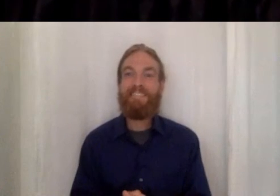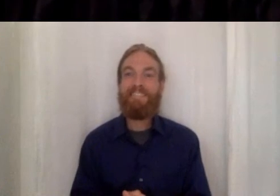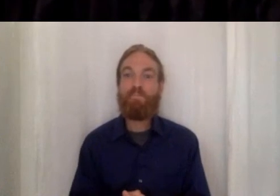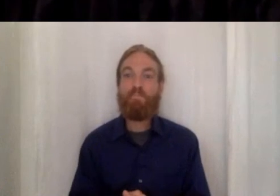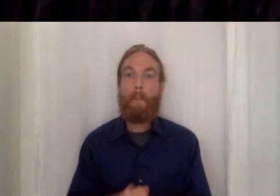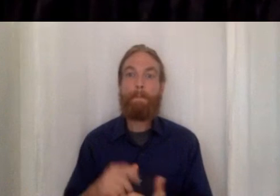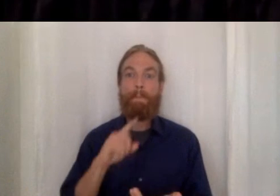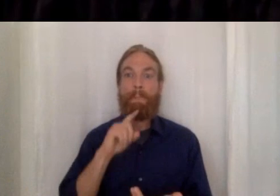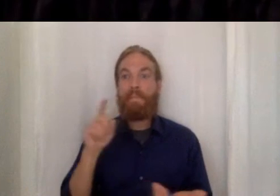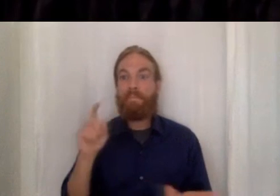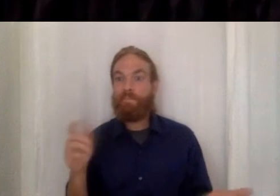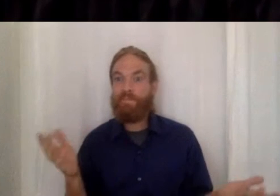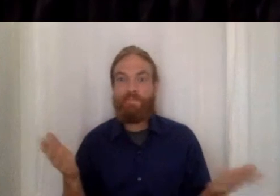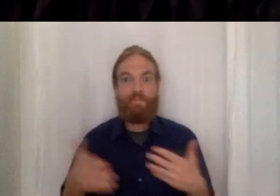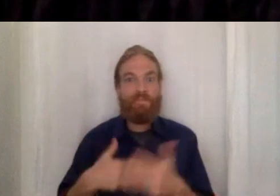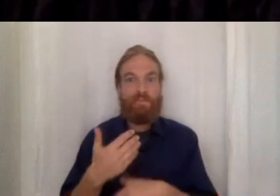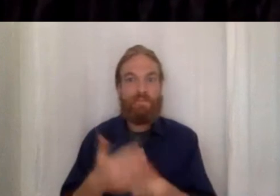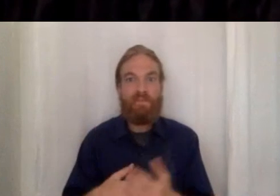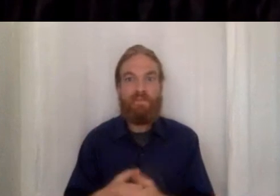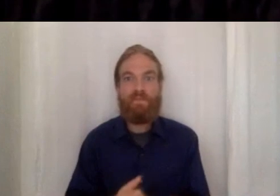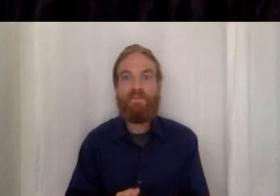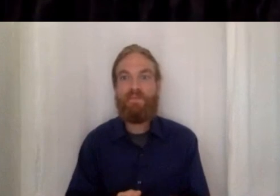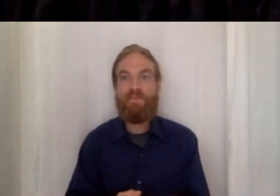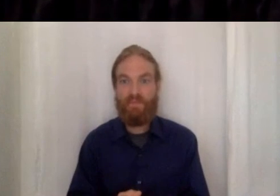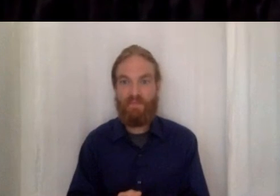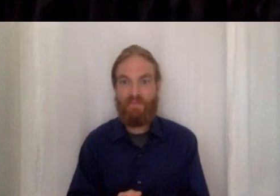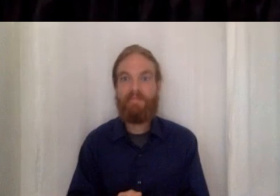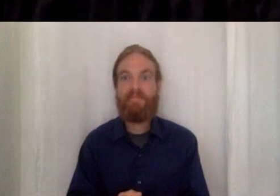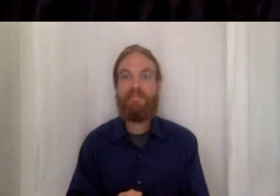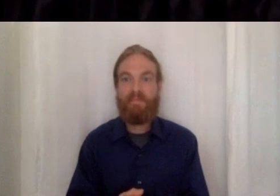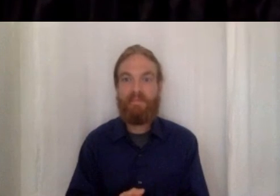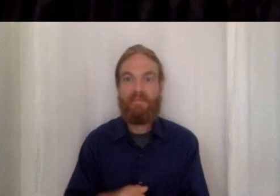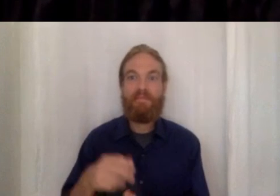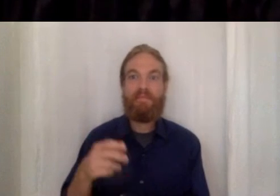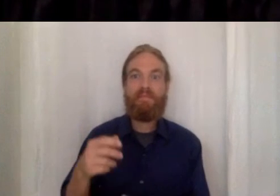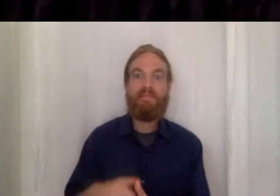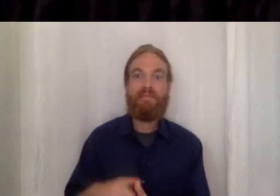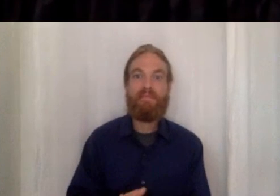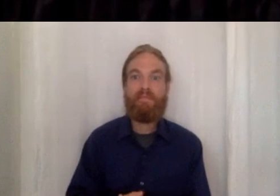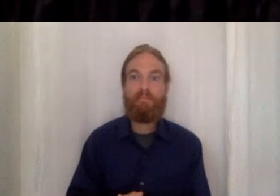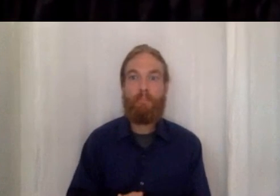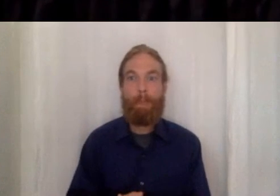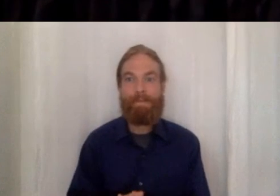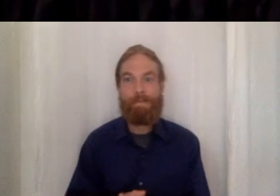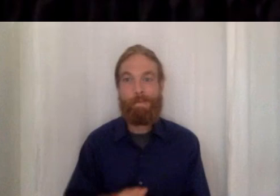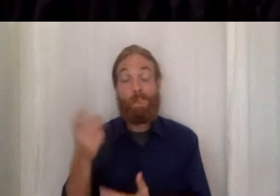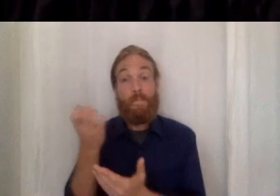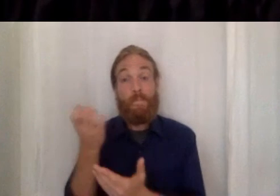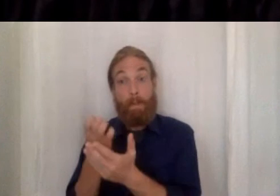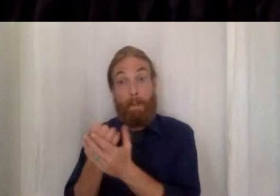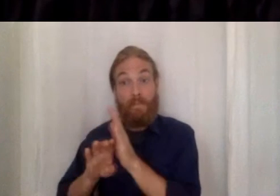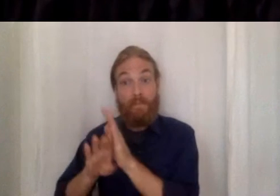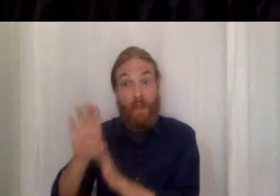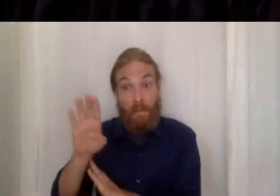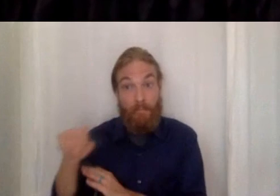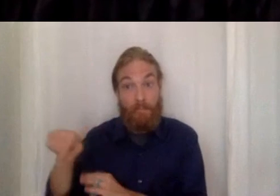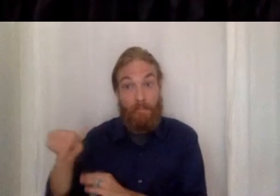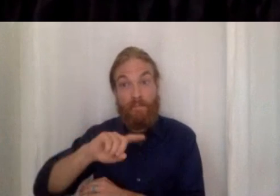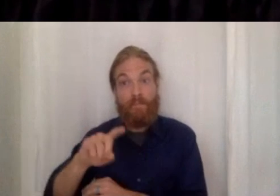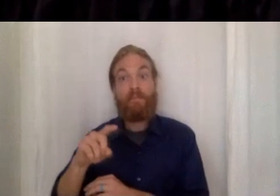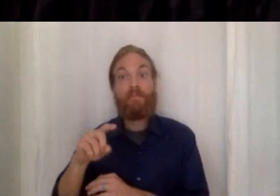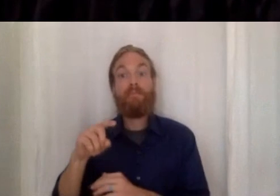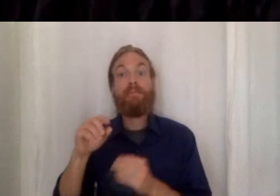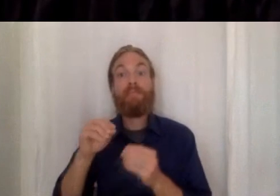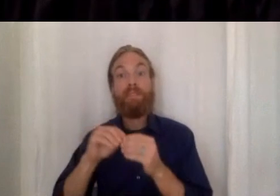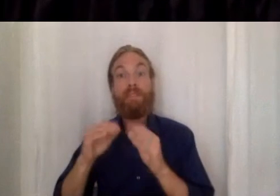economic development. I mean, there's a lot of people that are encouraging us in the community, and I so appreciate that, but I couldn't